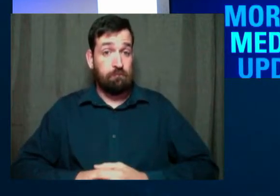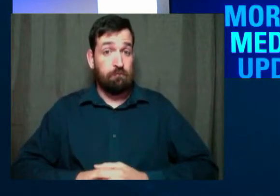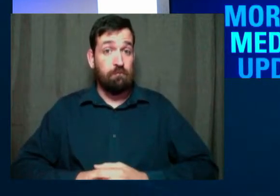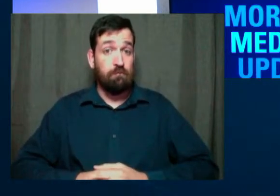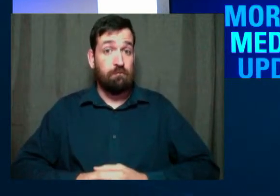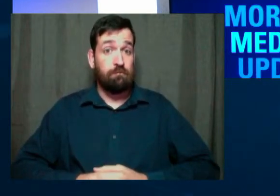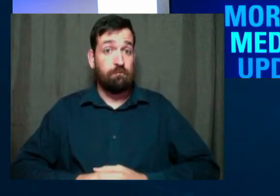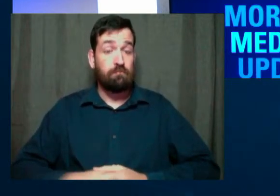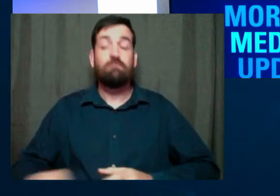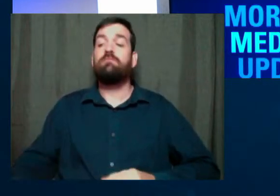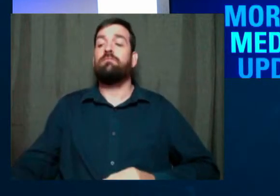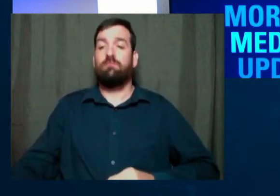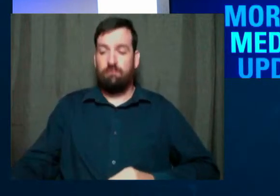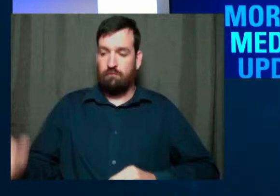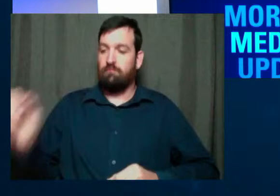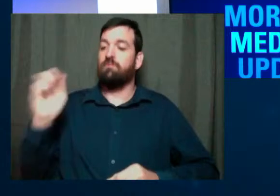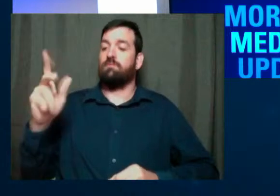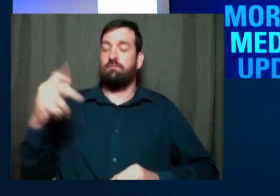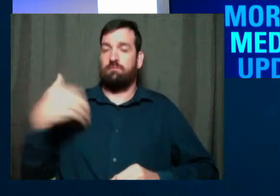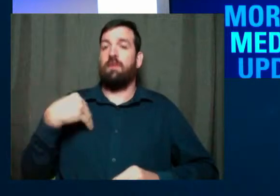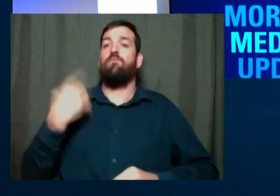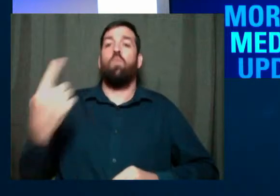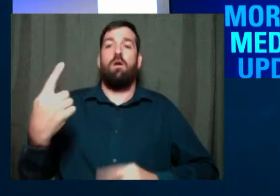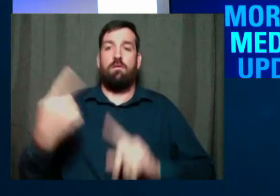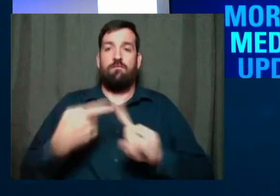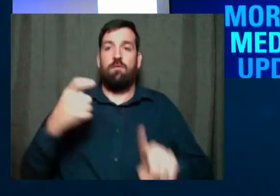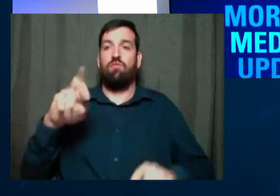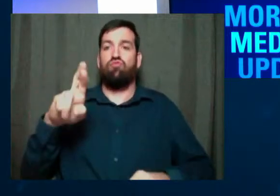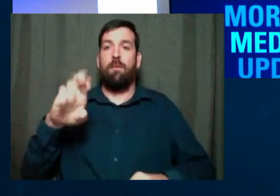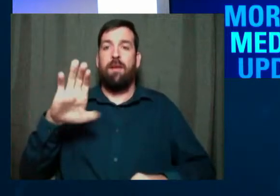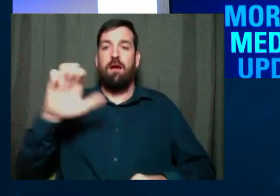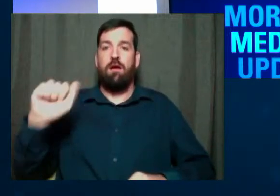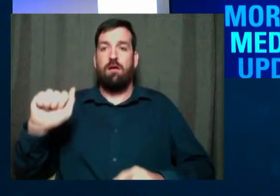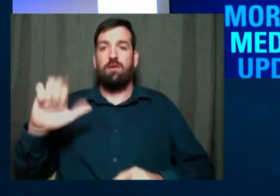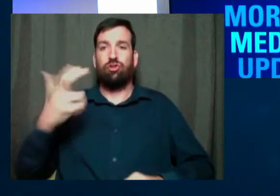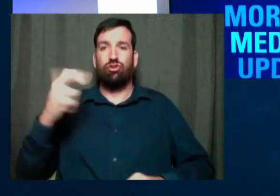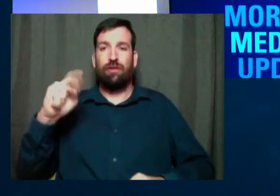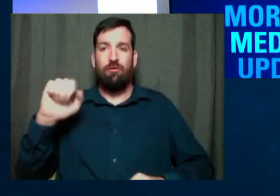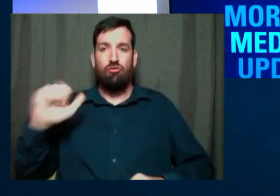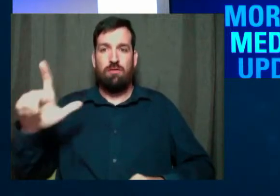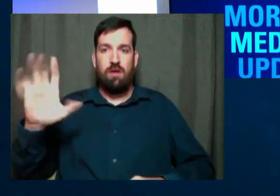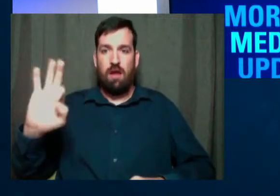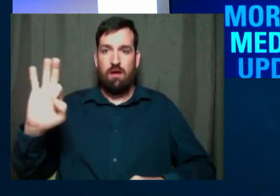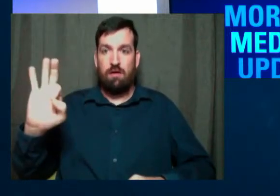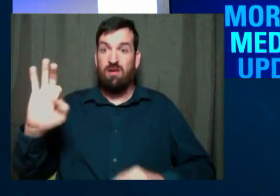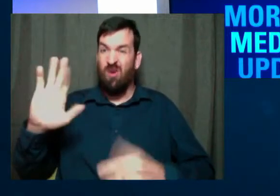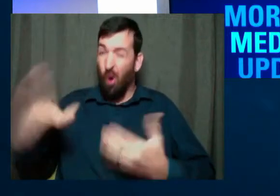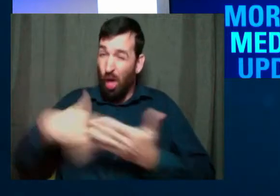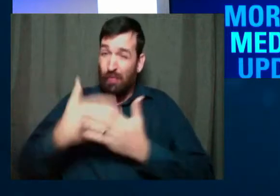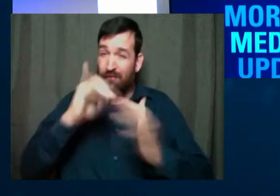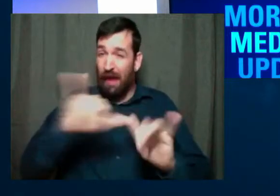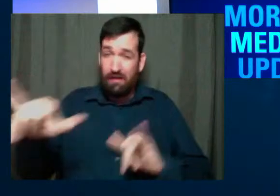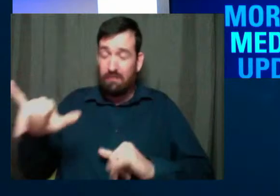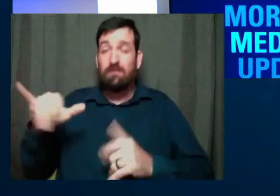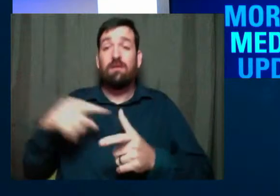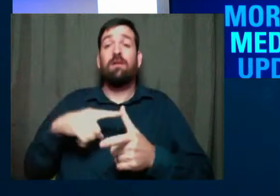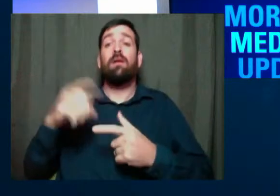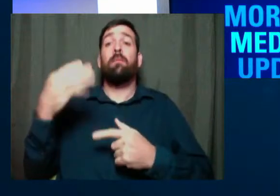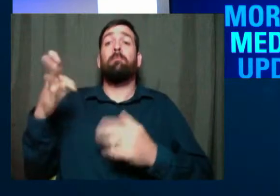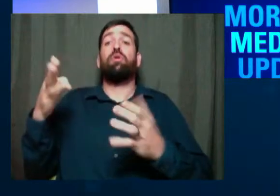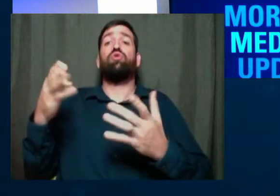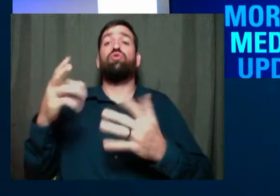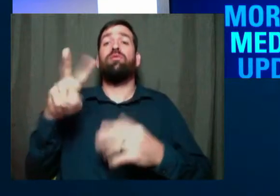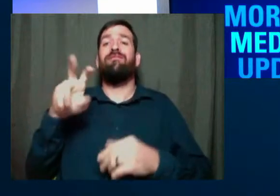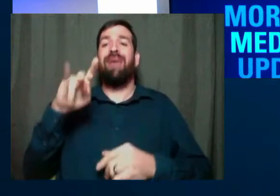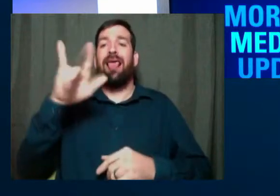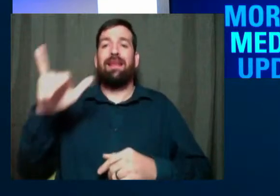Okay, I do have one from Rebecca over at Channel 9. All of this, and now Blue Valley High School start their mask optional policy